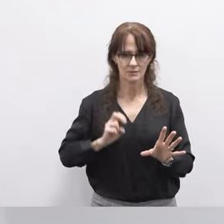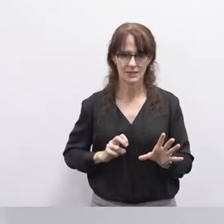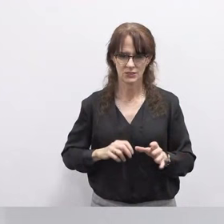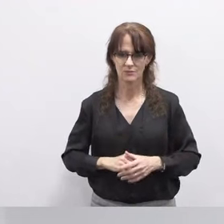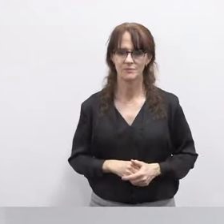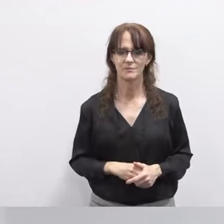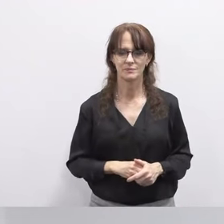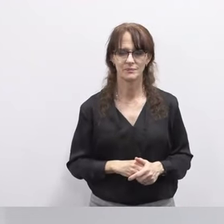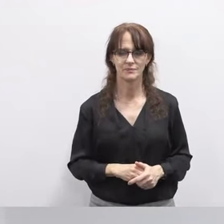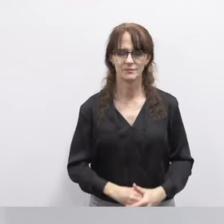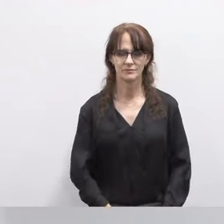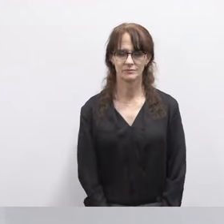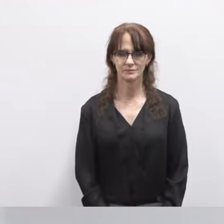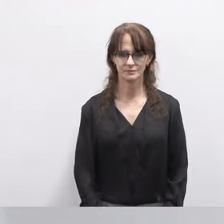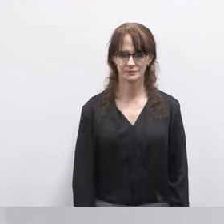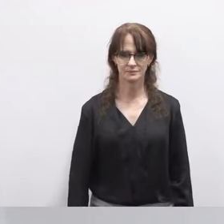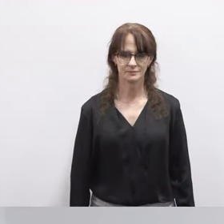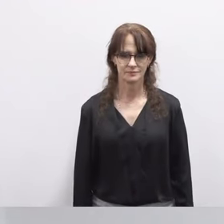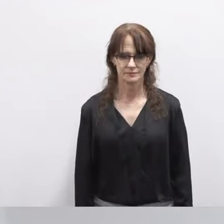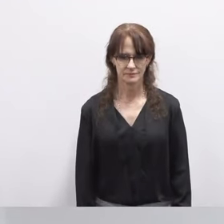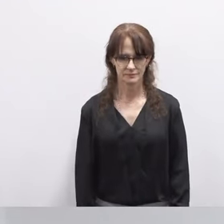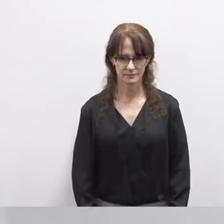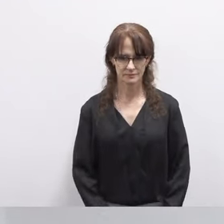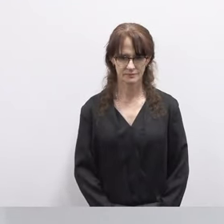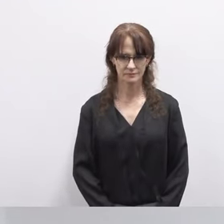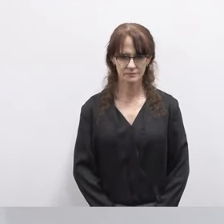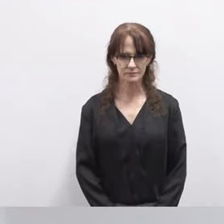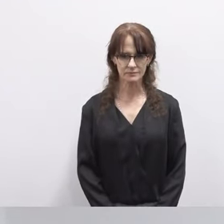abstention. Thank you.